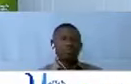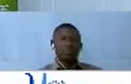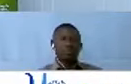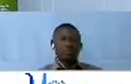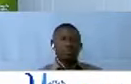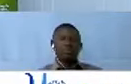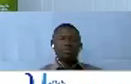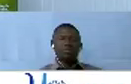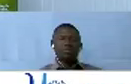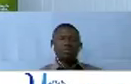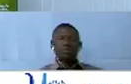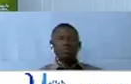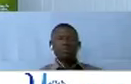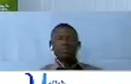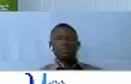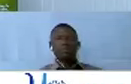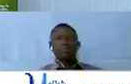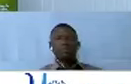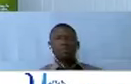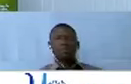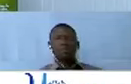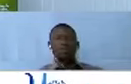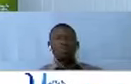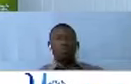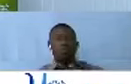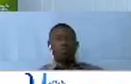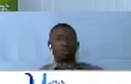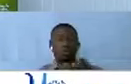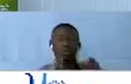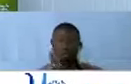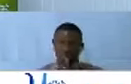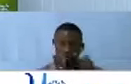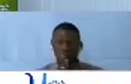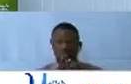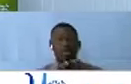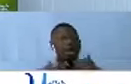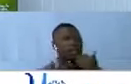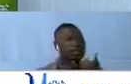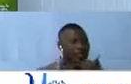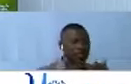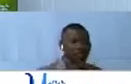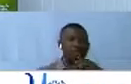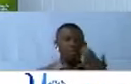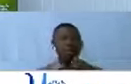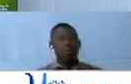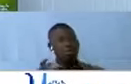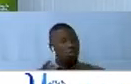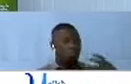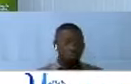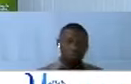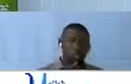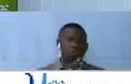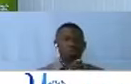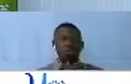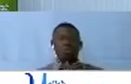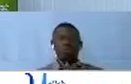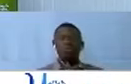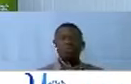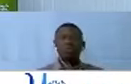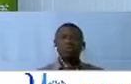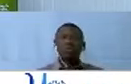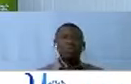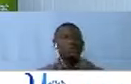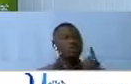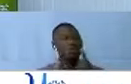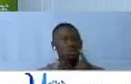there are complaints or assignments. Nka wo kumakalu nke kisikisi le natara wasi dalem wala